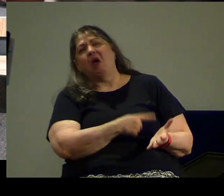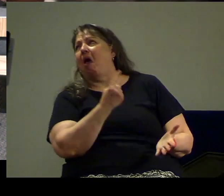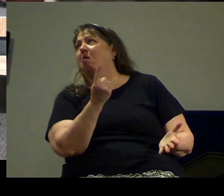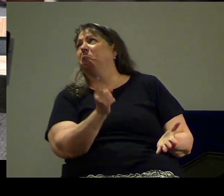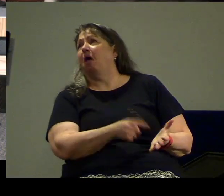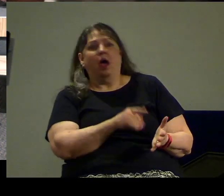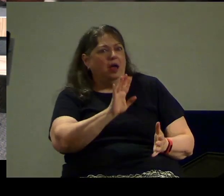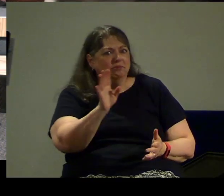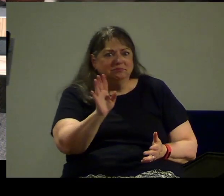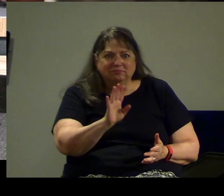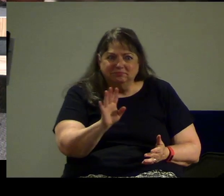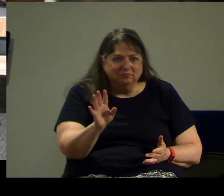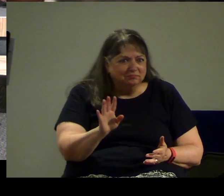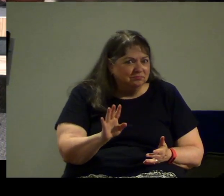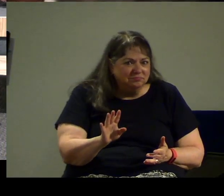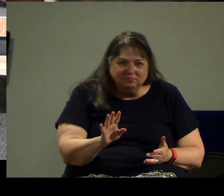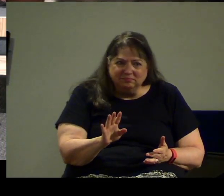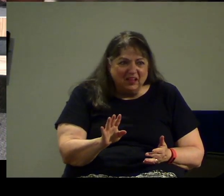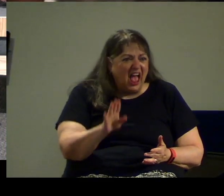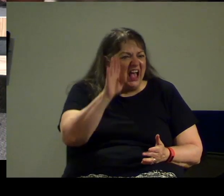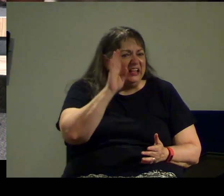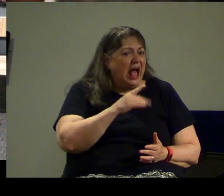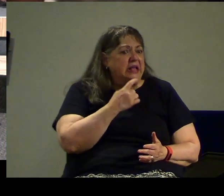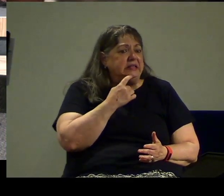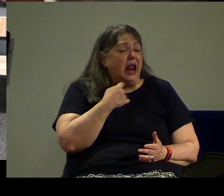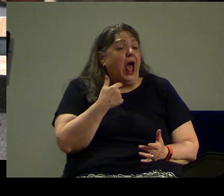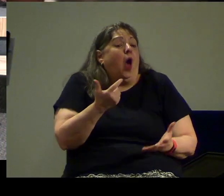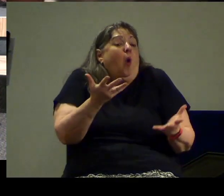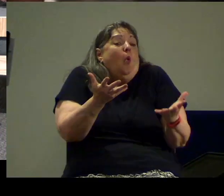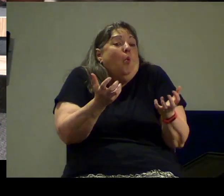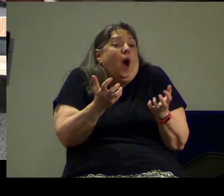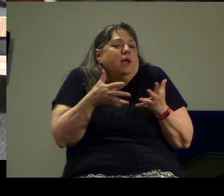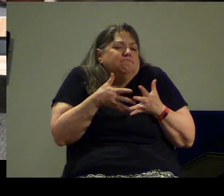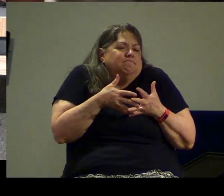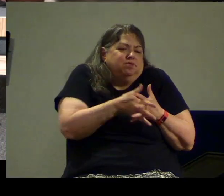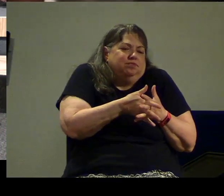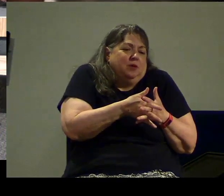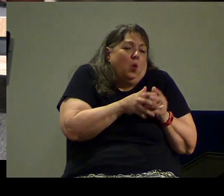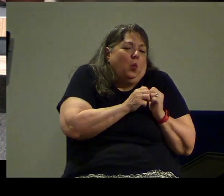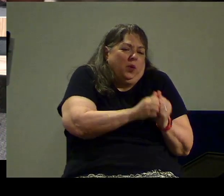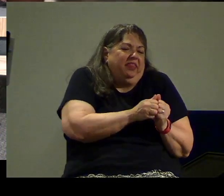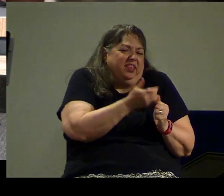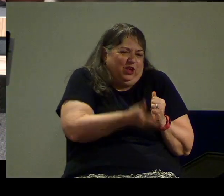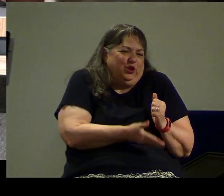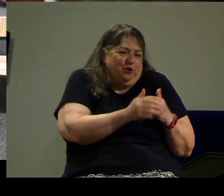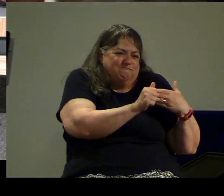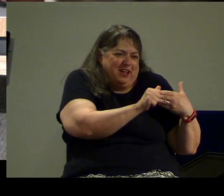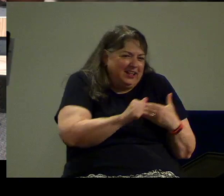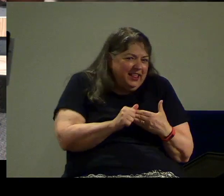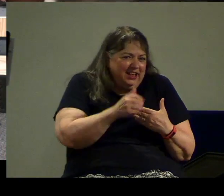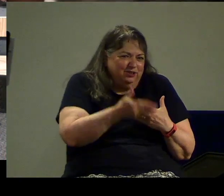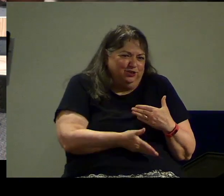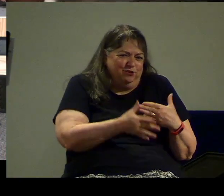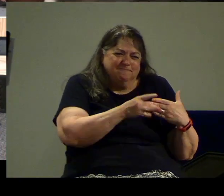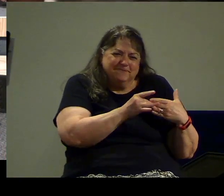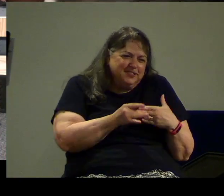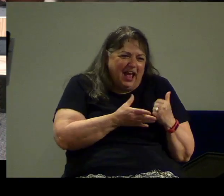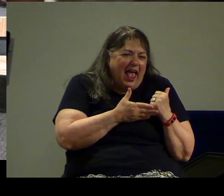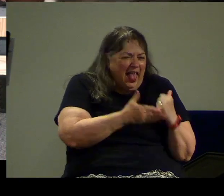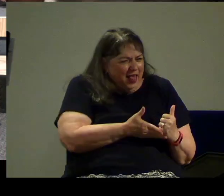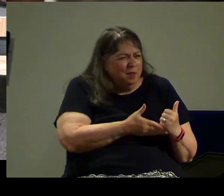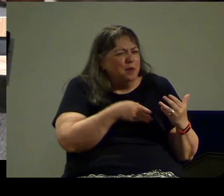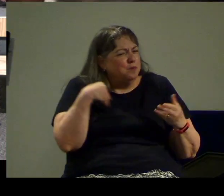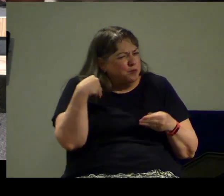didn't say that. God says, I want to dwell in the midst of you to lead you and to guide you, to help you and to provide for